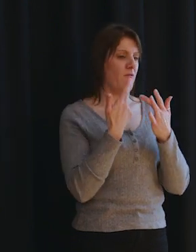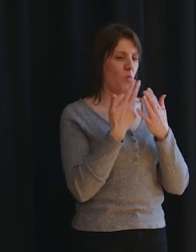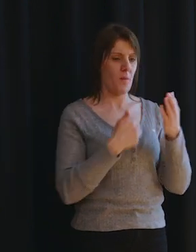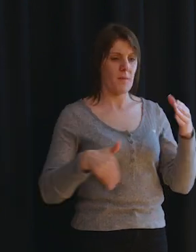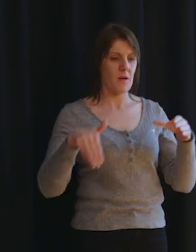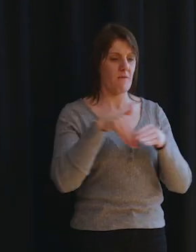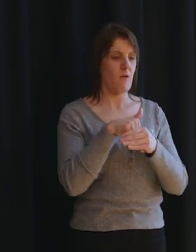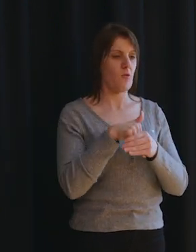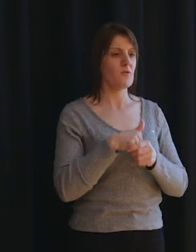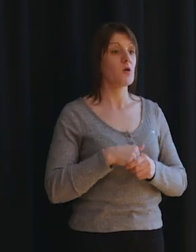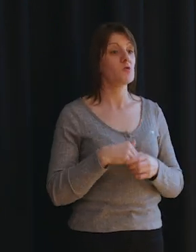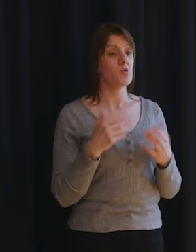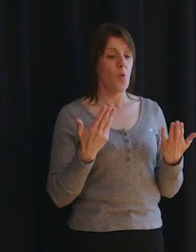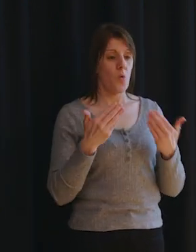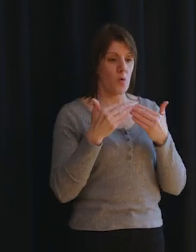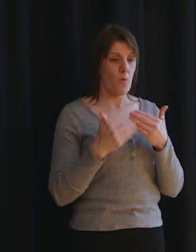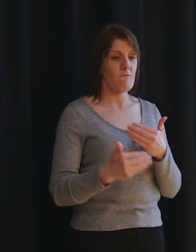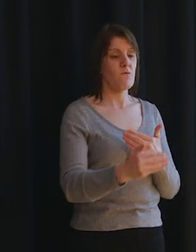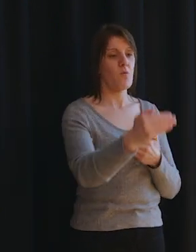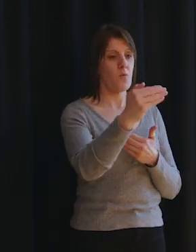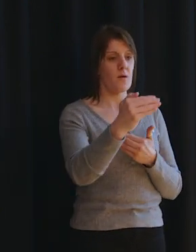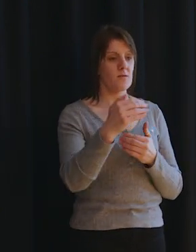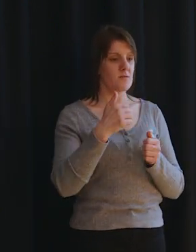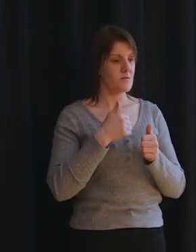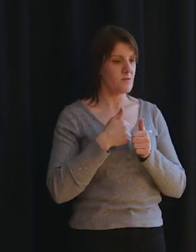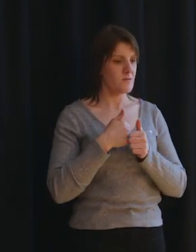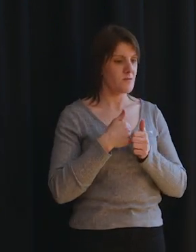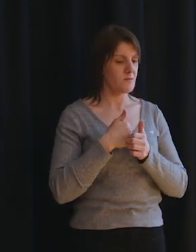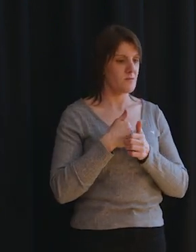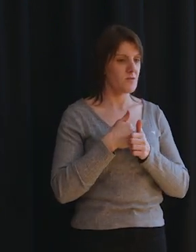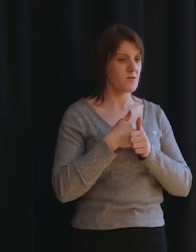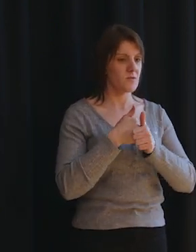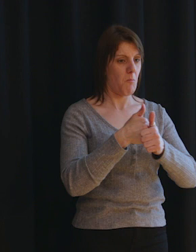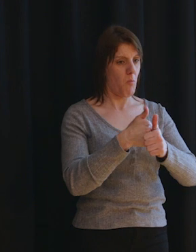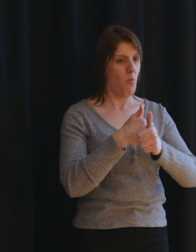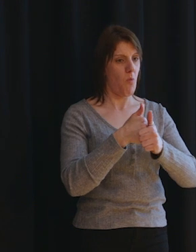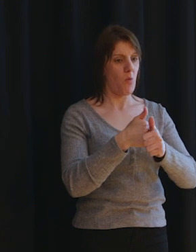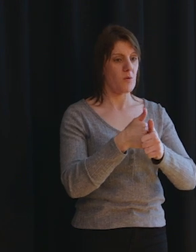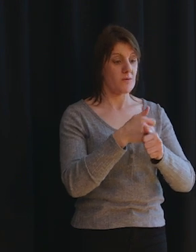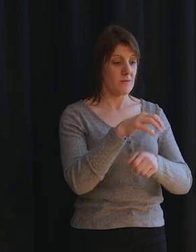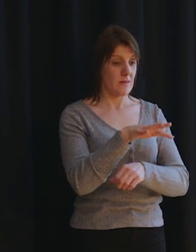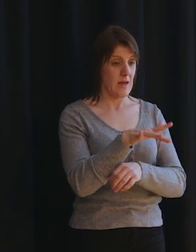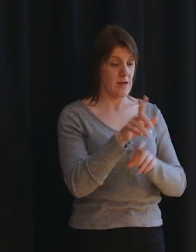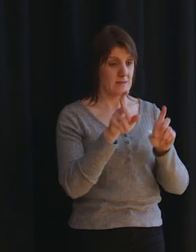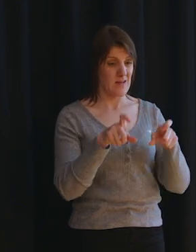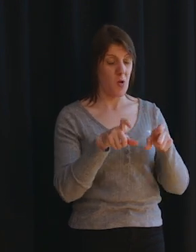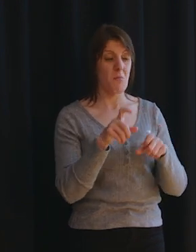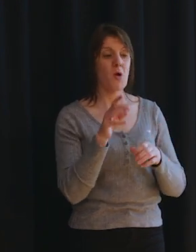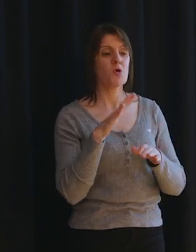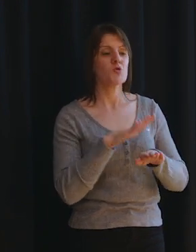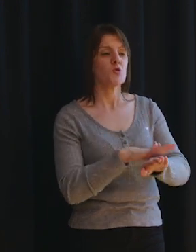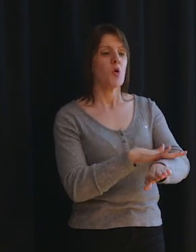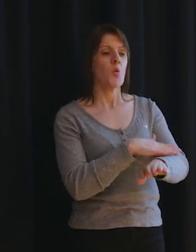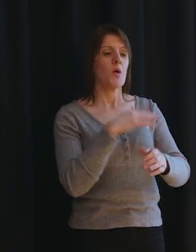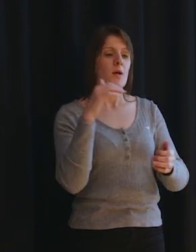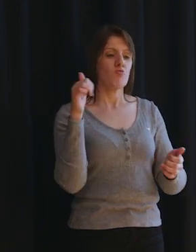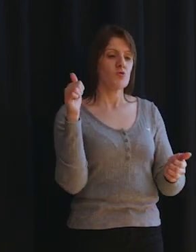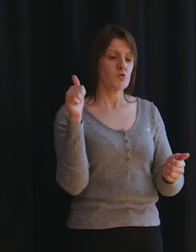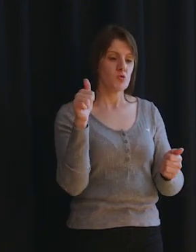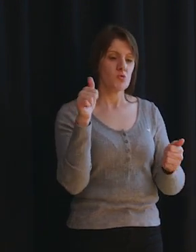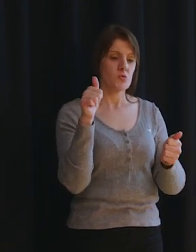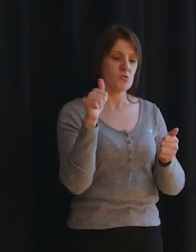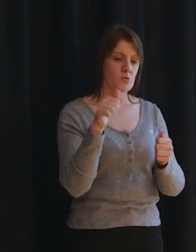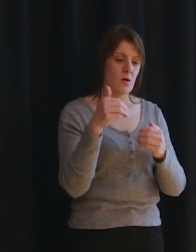So going forward, again, support is still in place, but we have slowly kind of reduced that over a period of